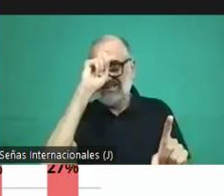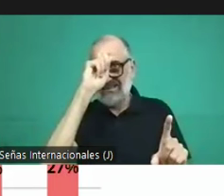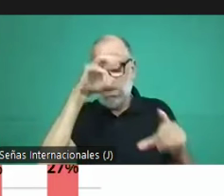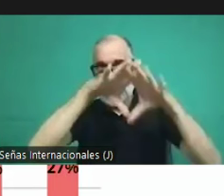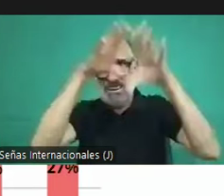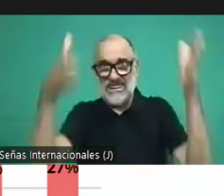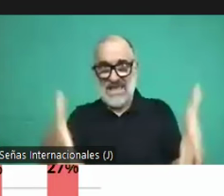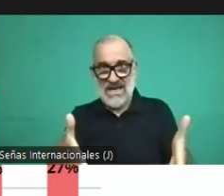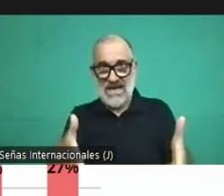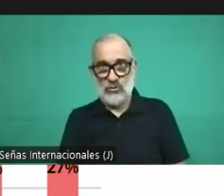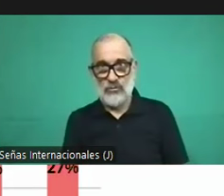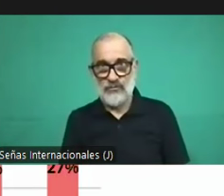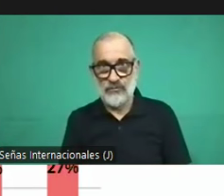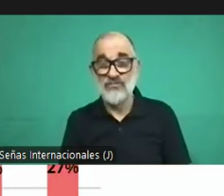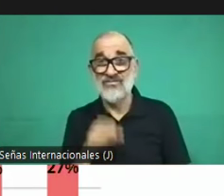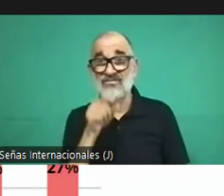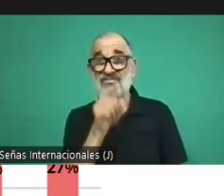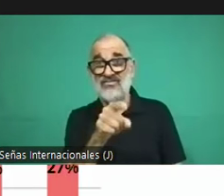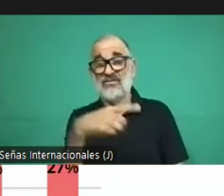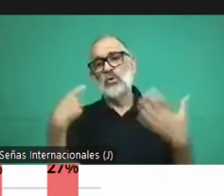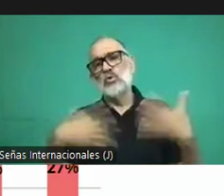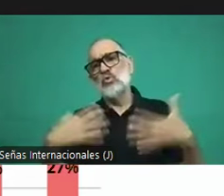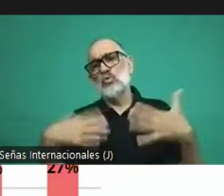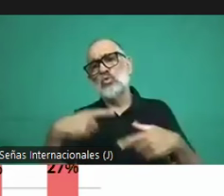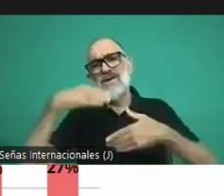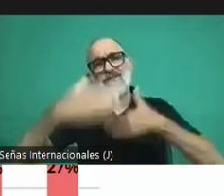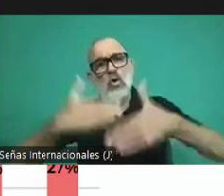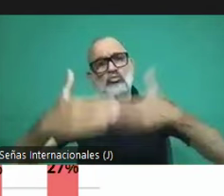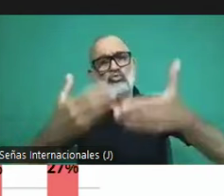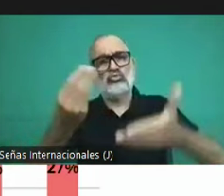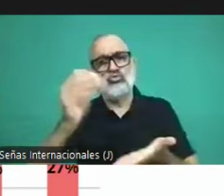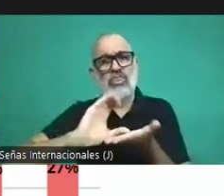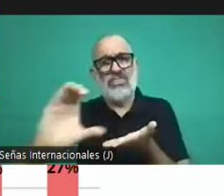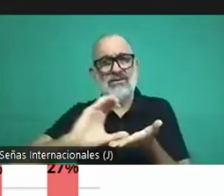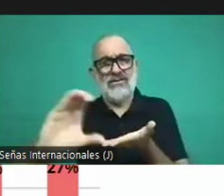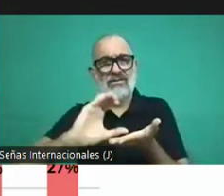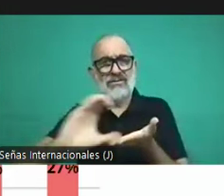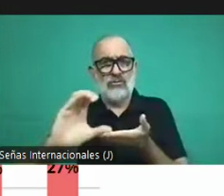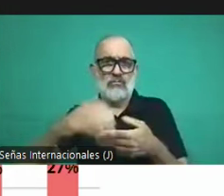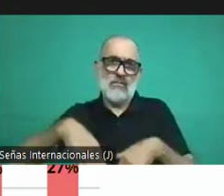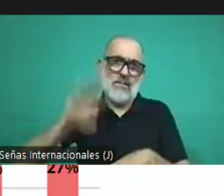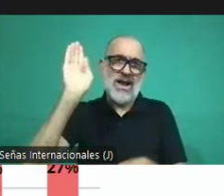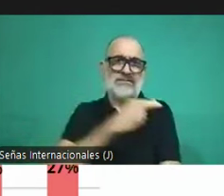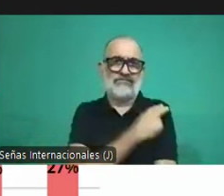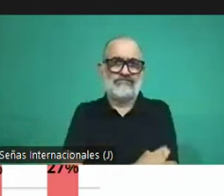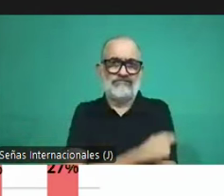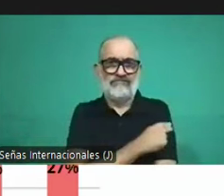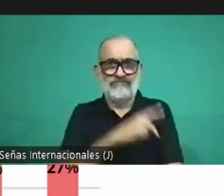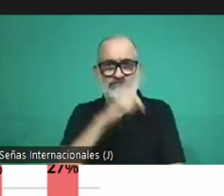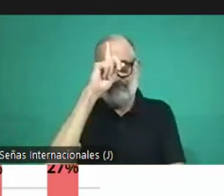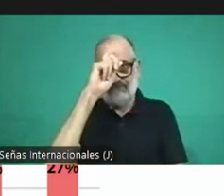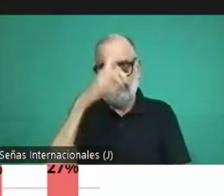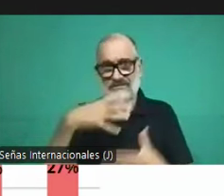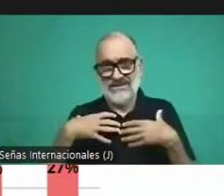And in this graph of evolution of this part set here, in reference to the expenditure in